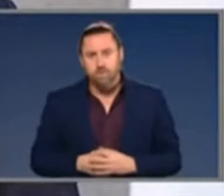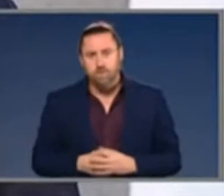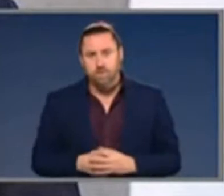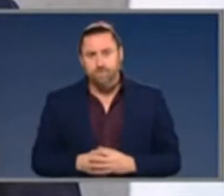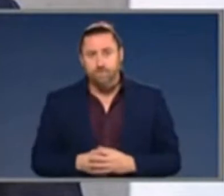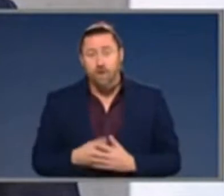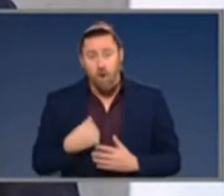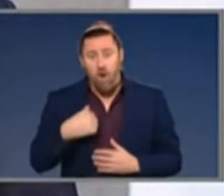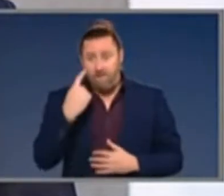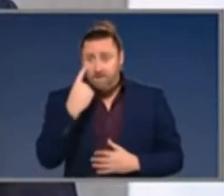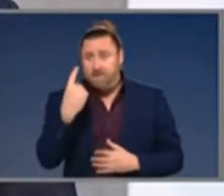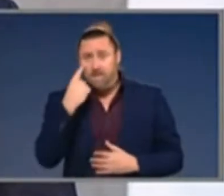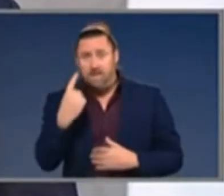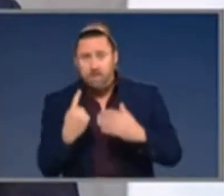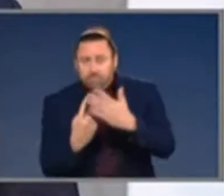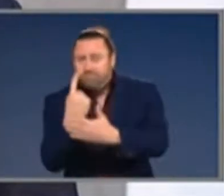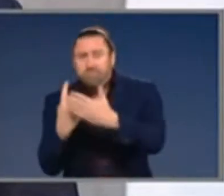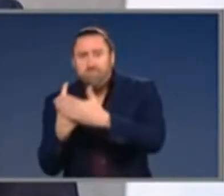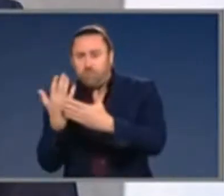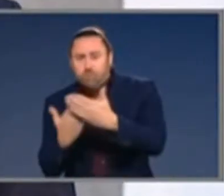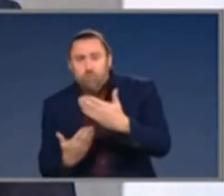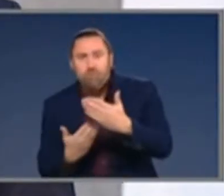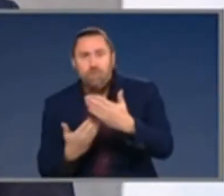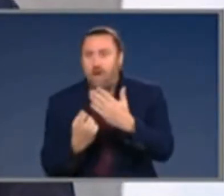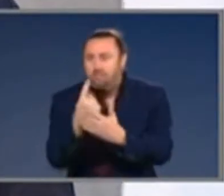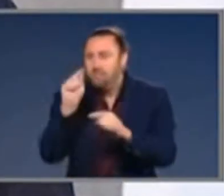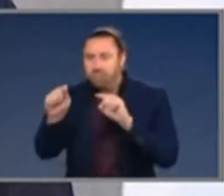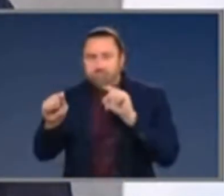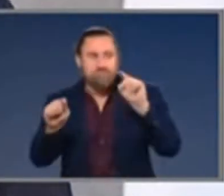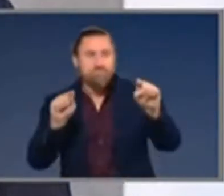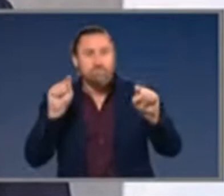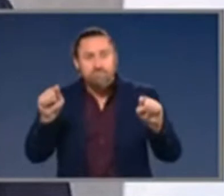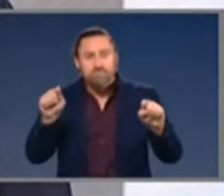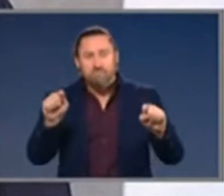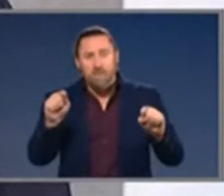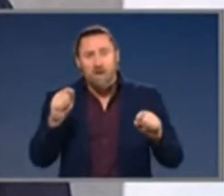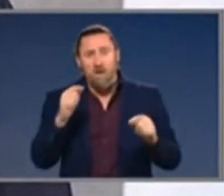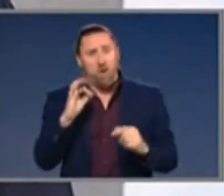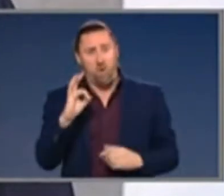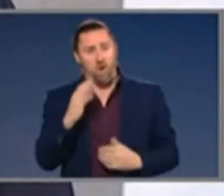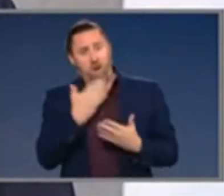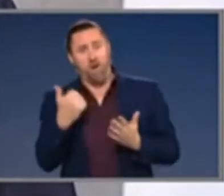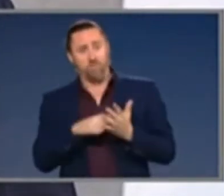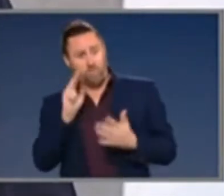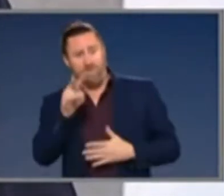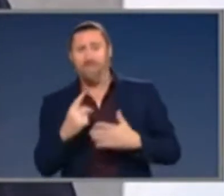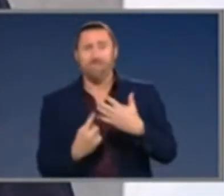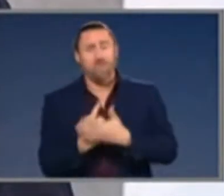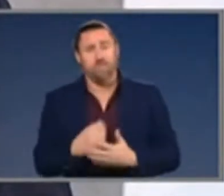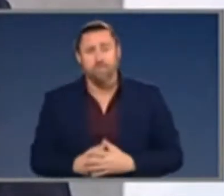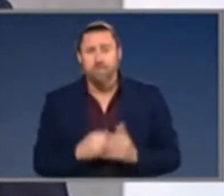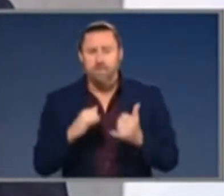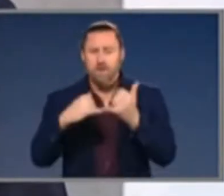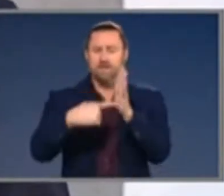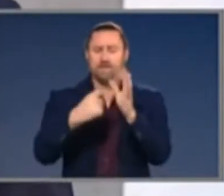very distressing and concerning situations arise in a handful of those facilities. In facilities such